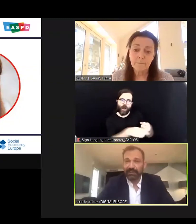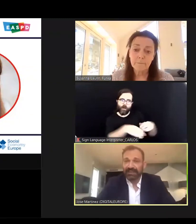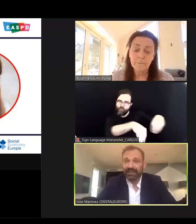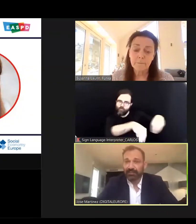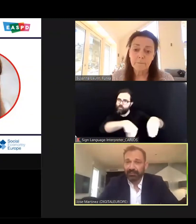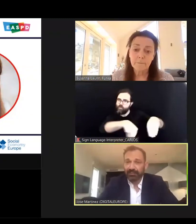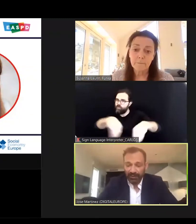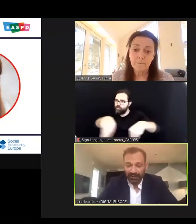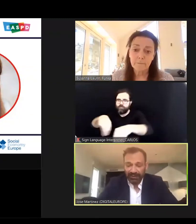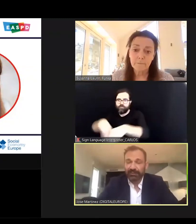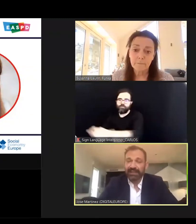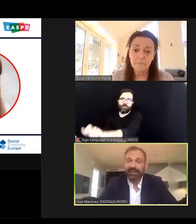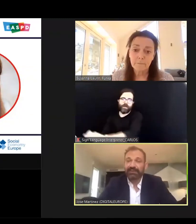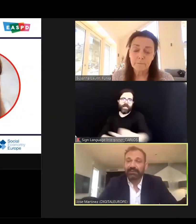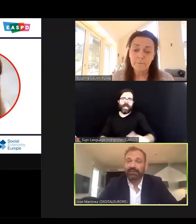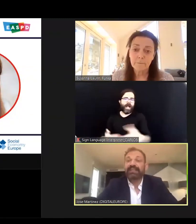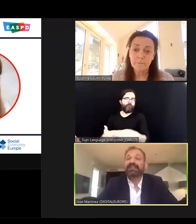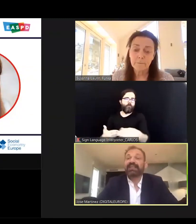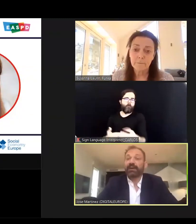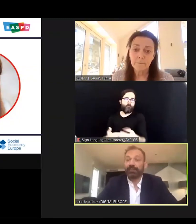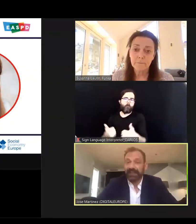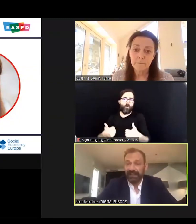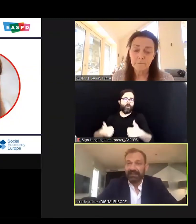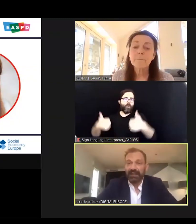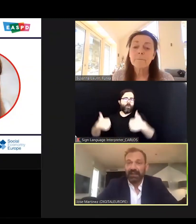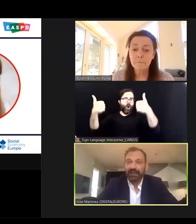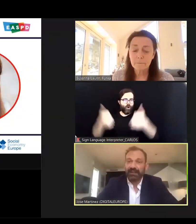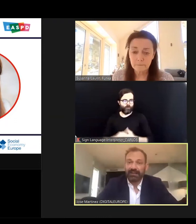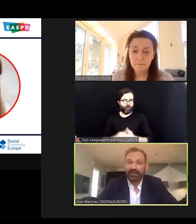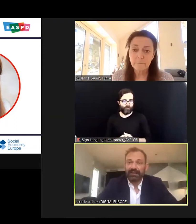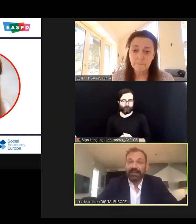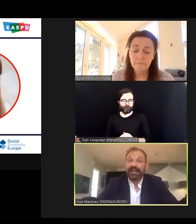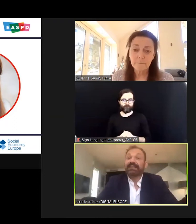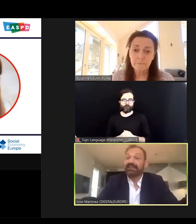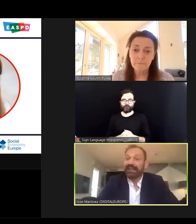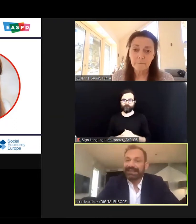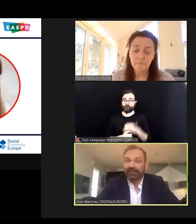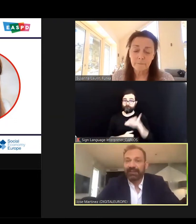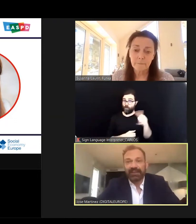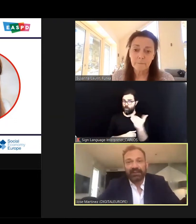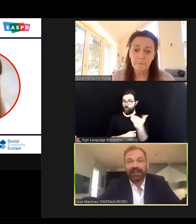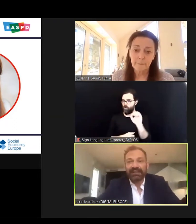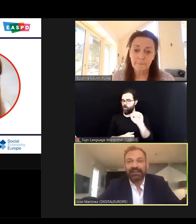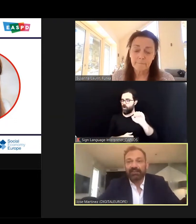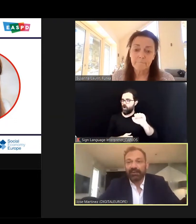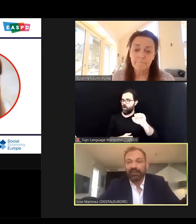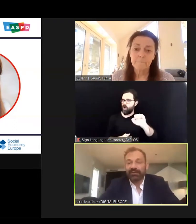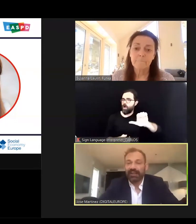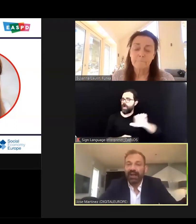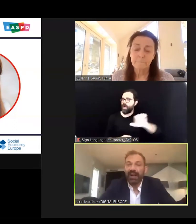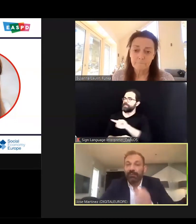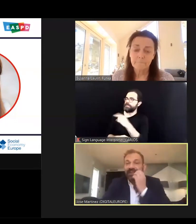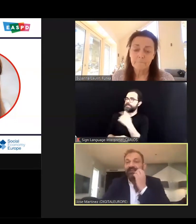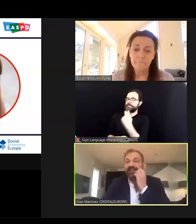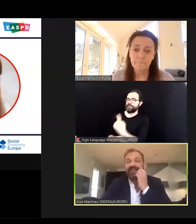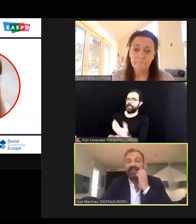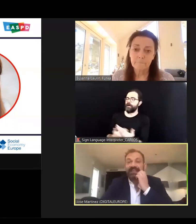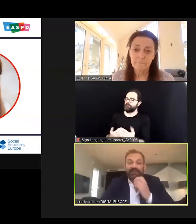the market that we know, which is mostly in Western Europe, the e-learning systems, the learning management systems, and